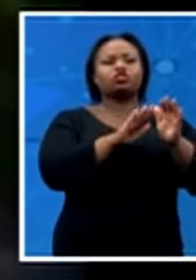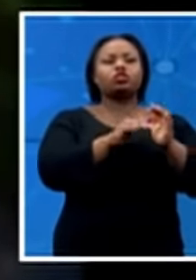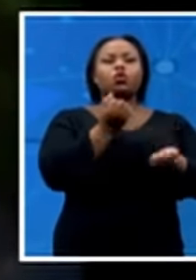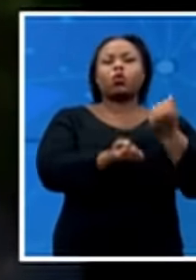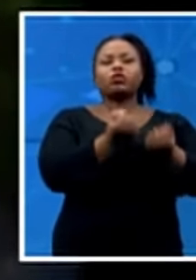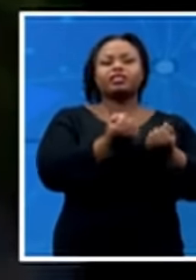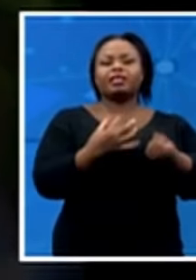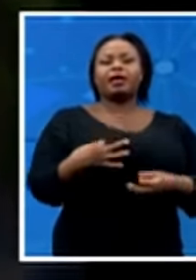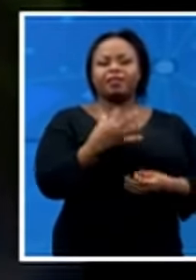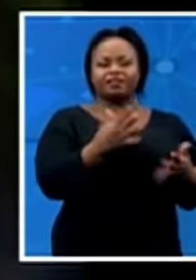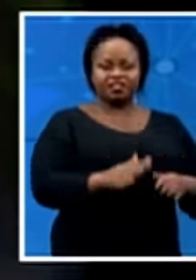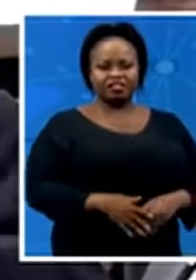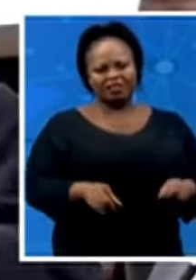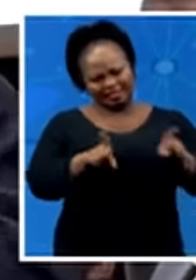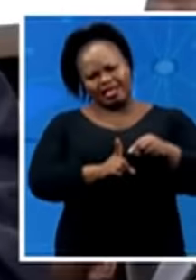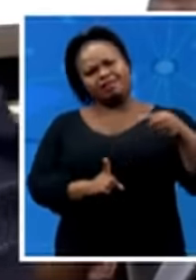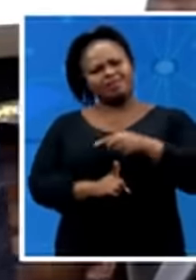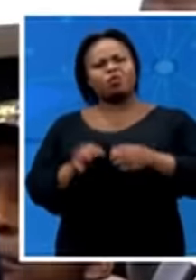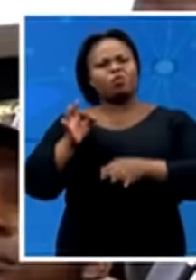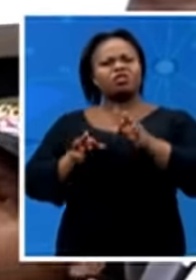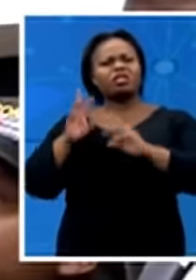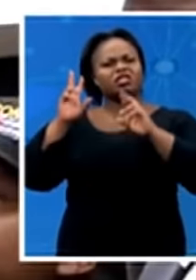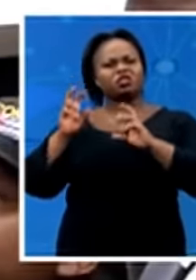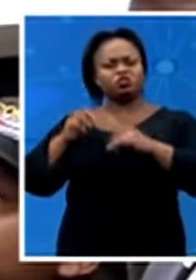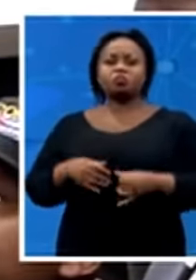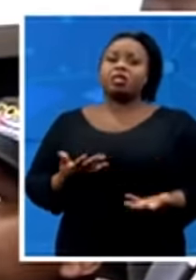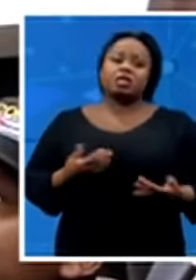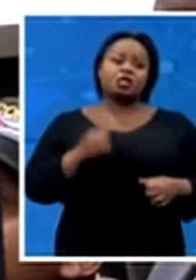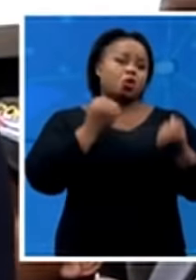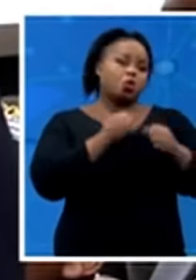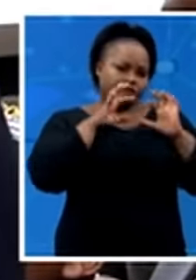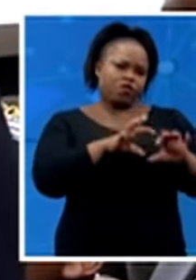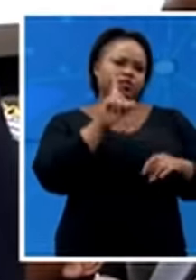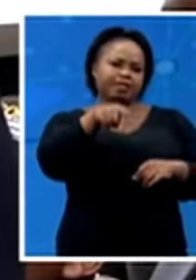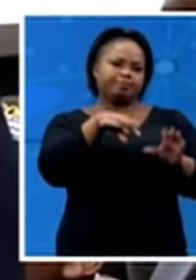forced to intervene in those cases. Deborah Pagedi, SABC News, Mahigeng.